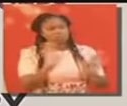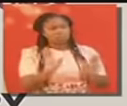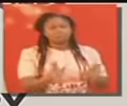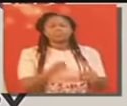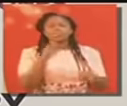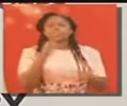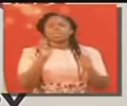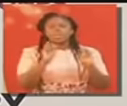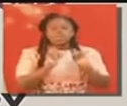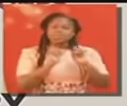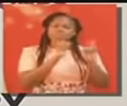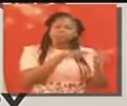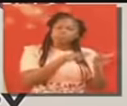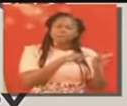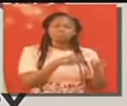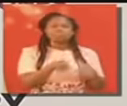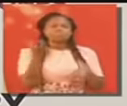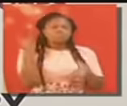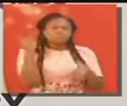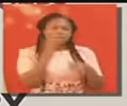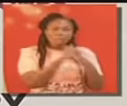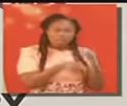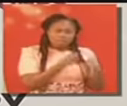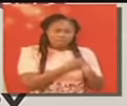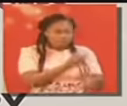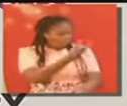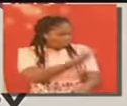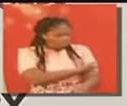year or earlier this year, you still need a new one.